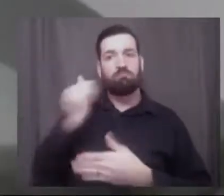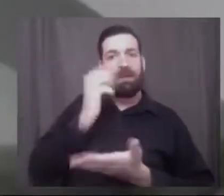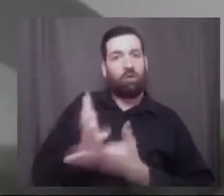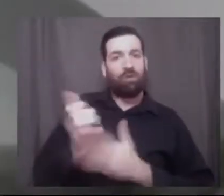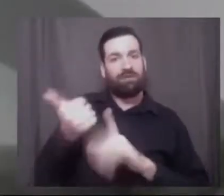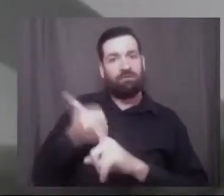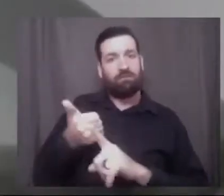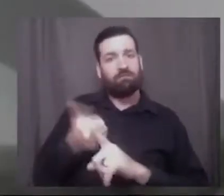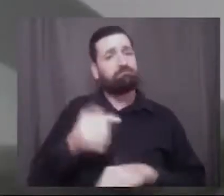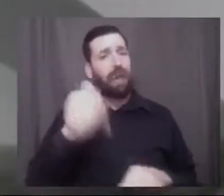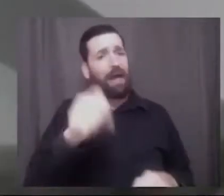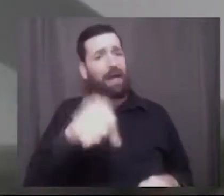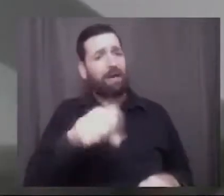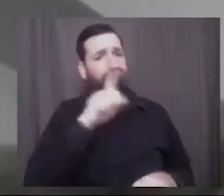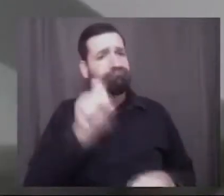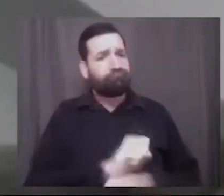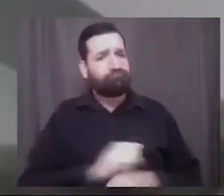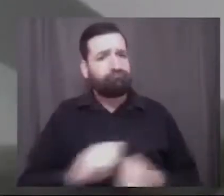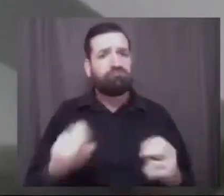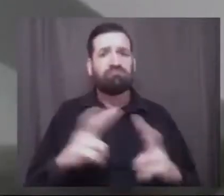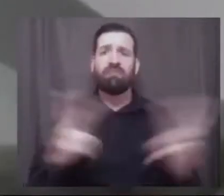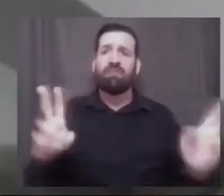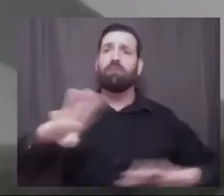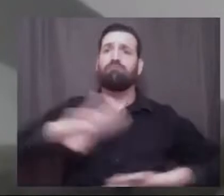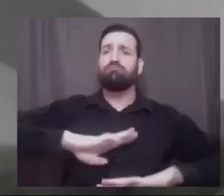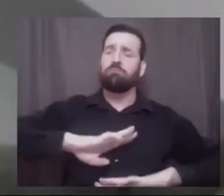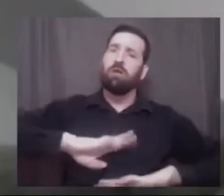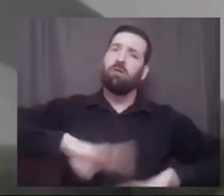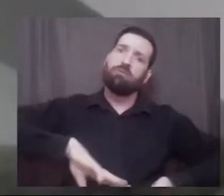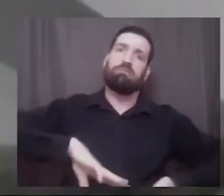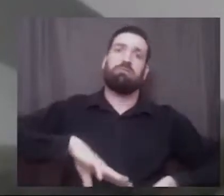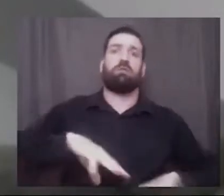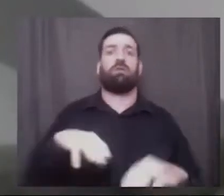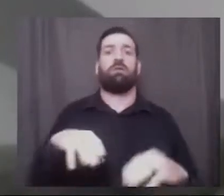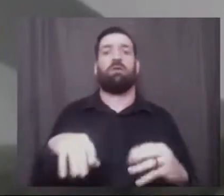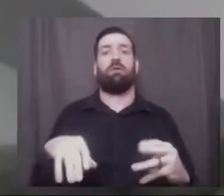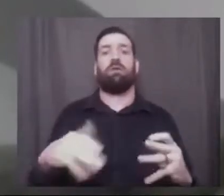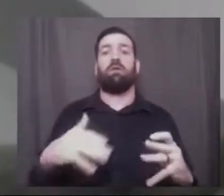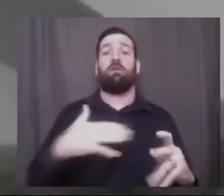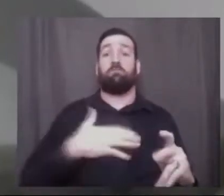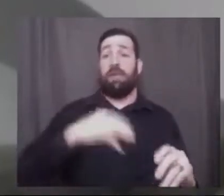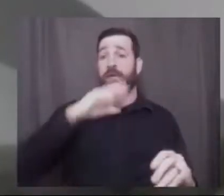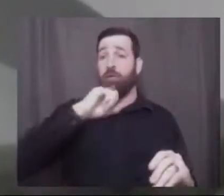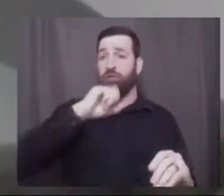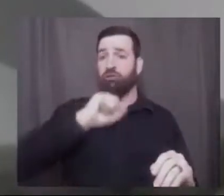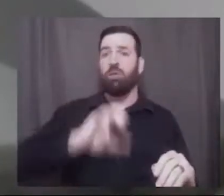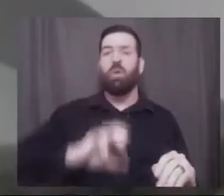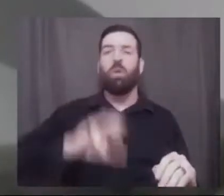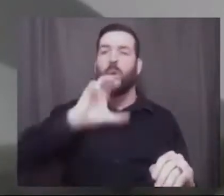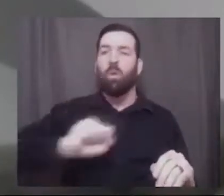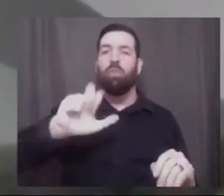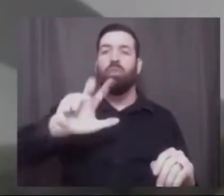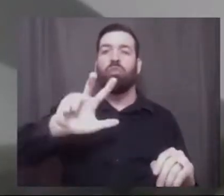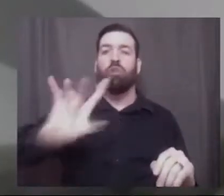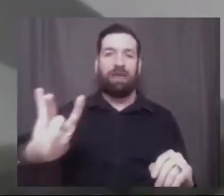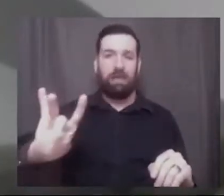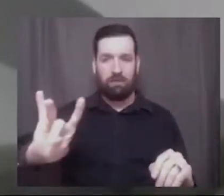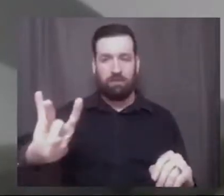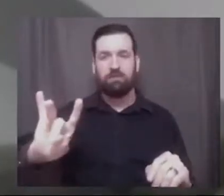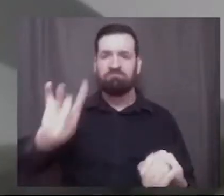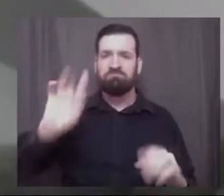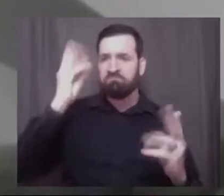Yeah, absolutely. It's very reassuring. And I think, my age now, I'm 38, I'm starting to think about